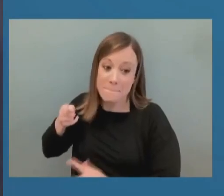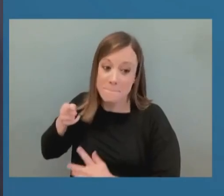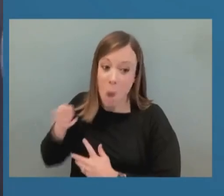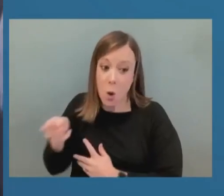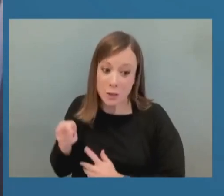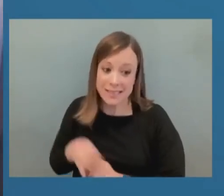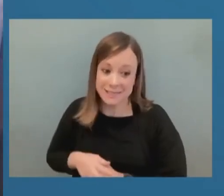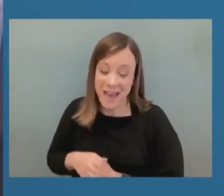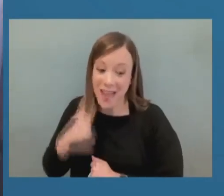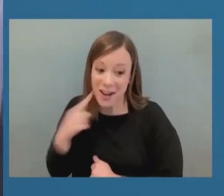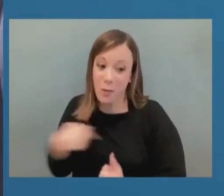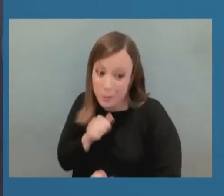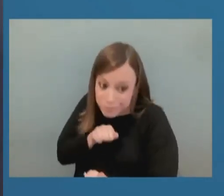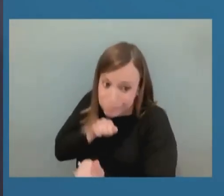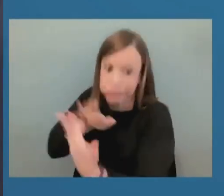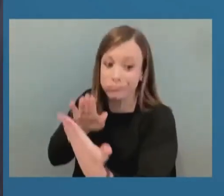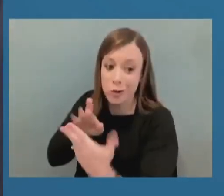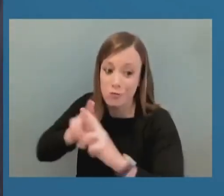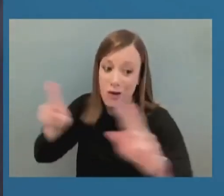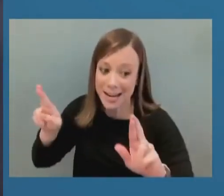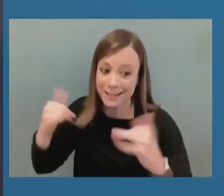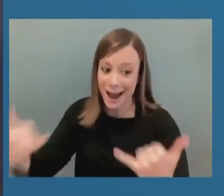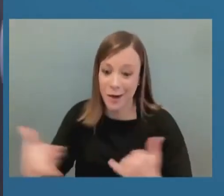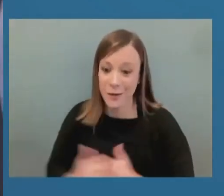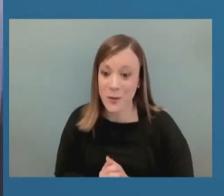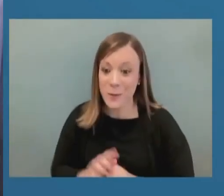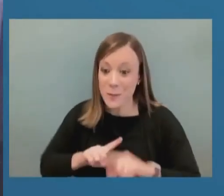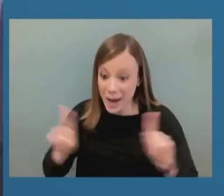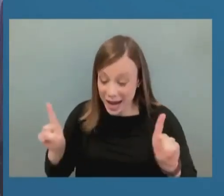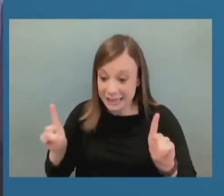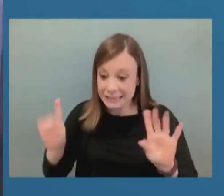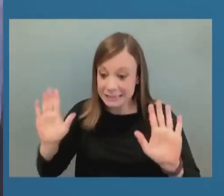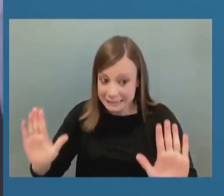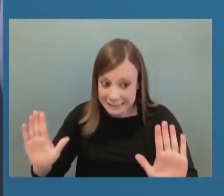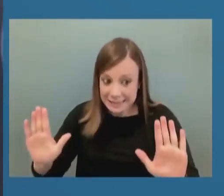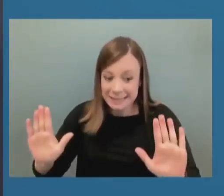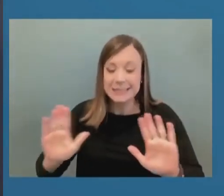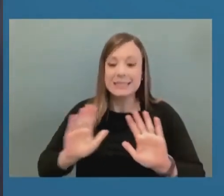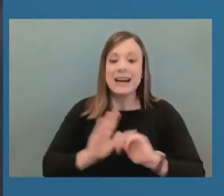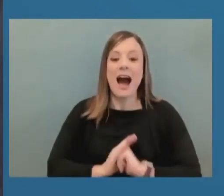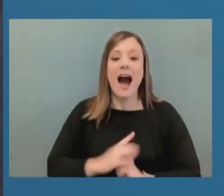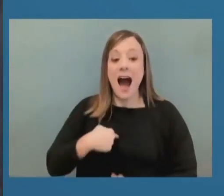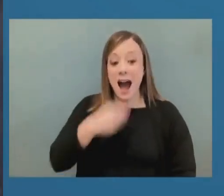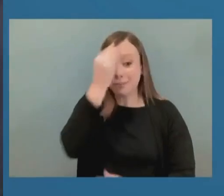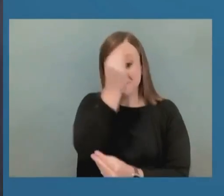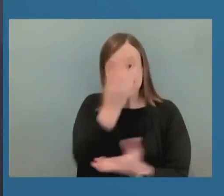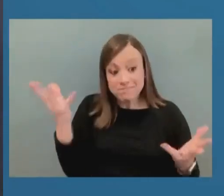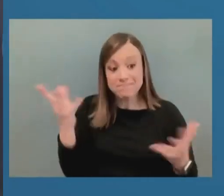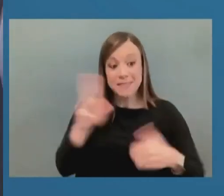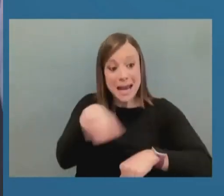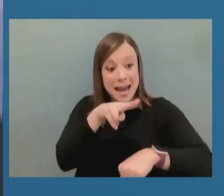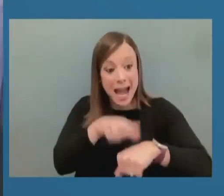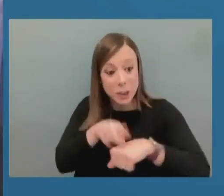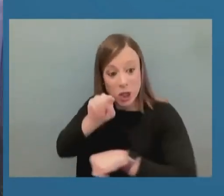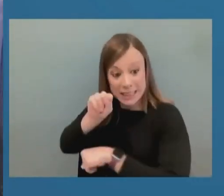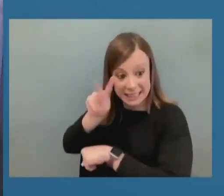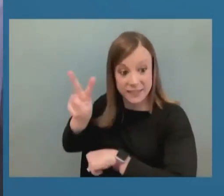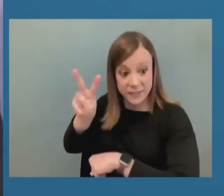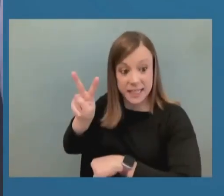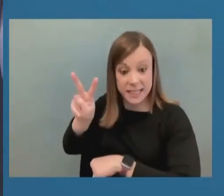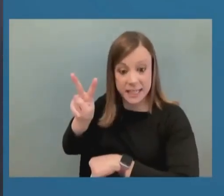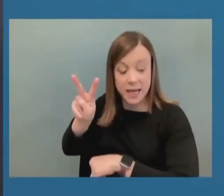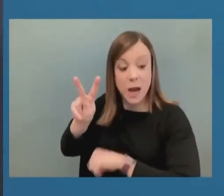But I'm saying this. I want you to know this. I have said on national shows, I've been asked countless, are you leading